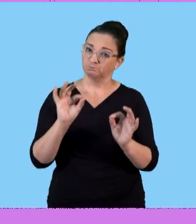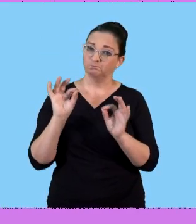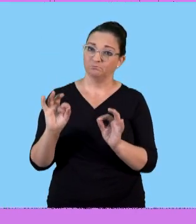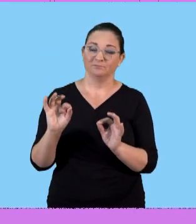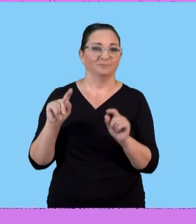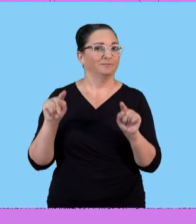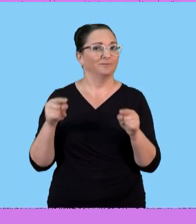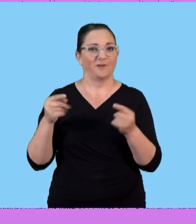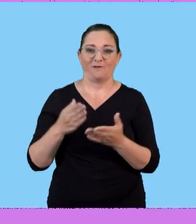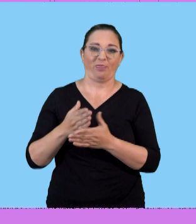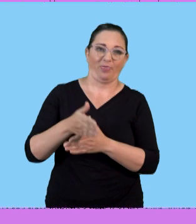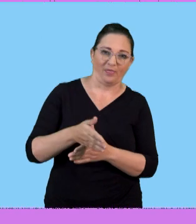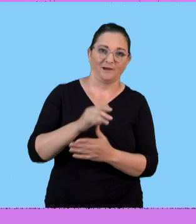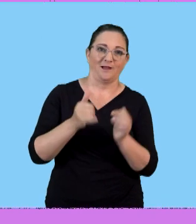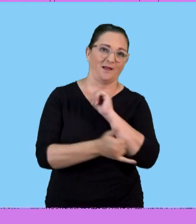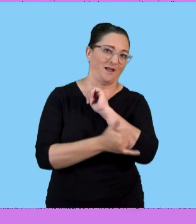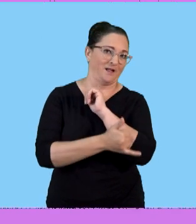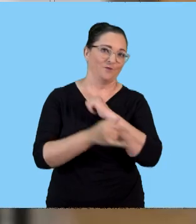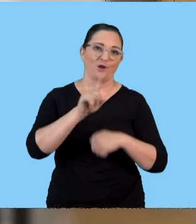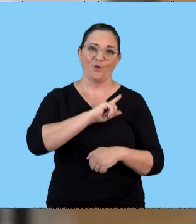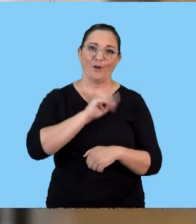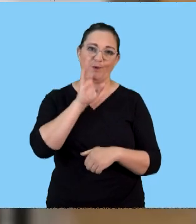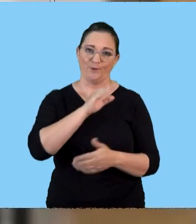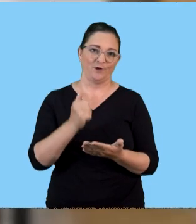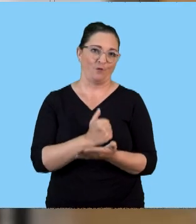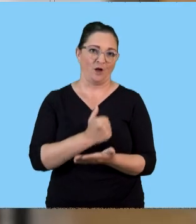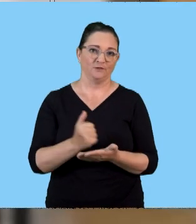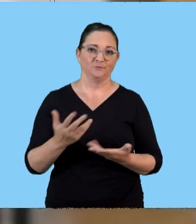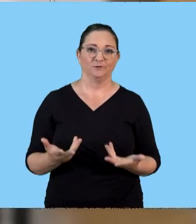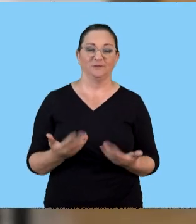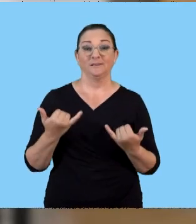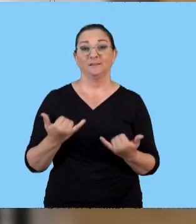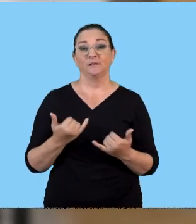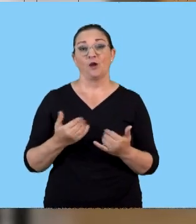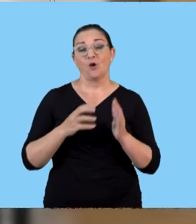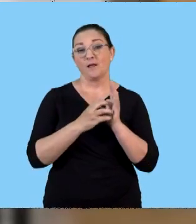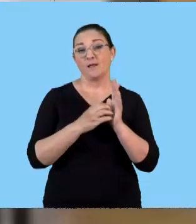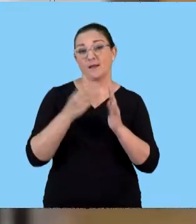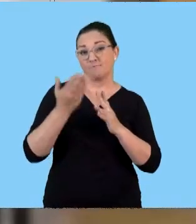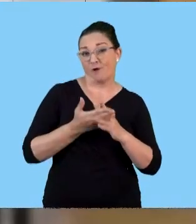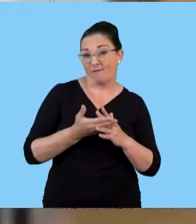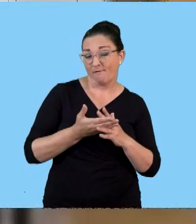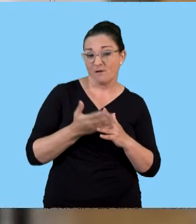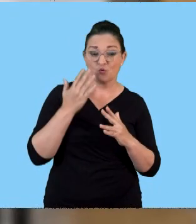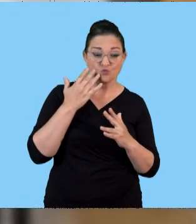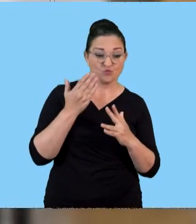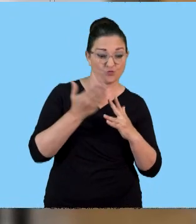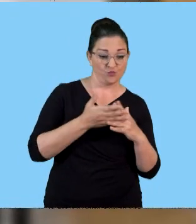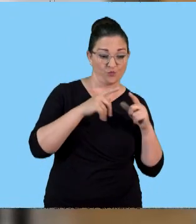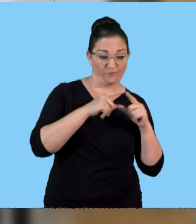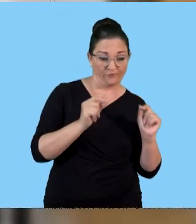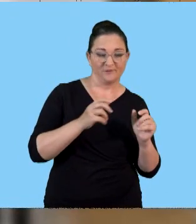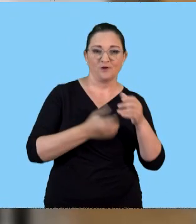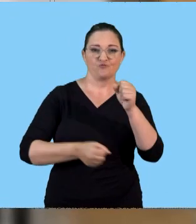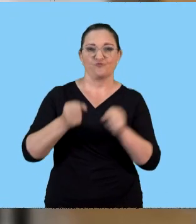correct. He won't be able to enter the country without a valid passport. Guys, let us take a quick advert break. After our